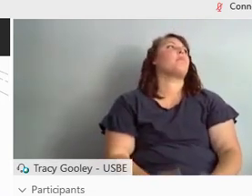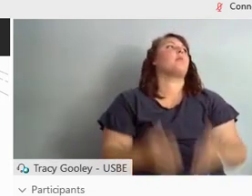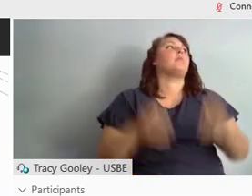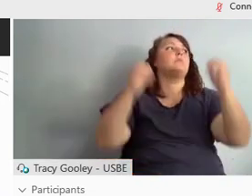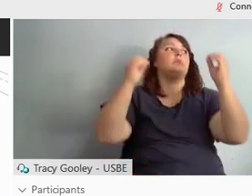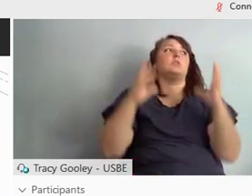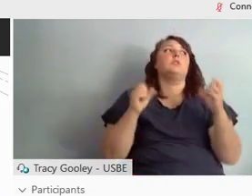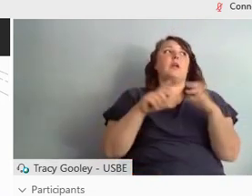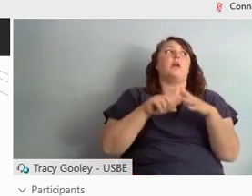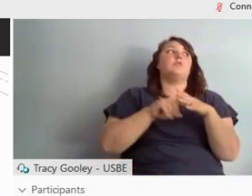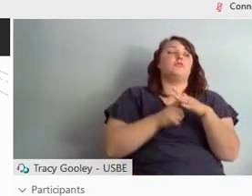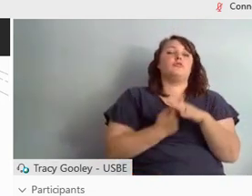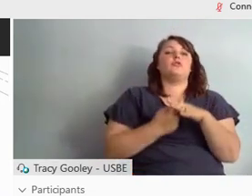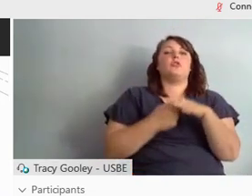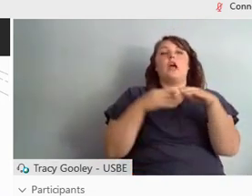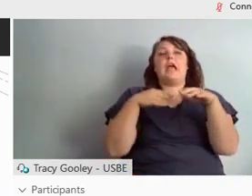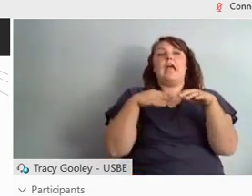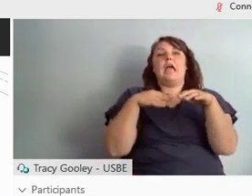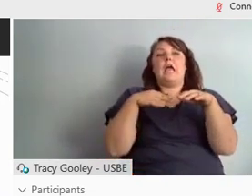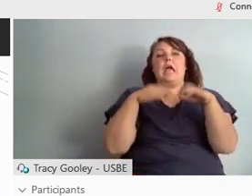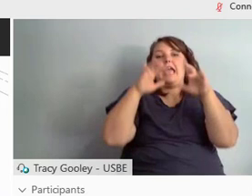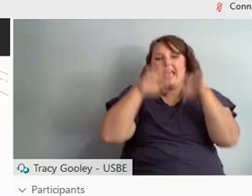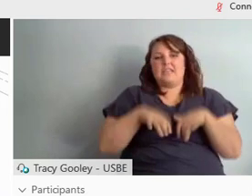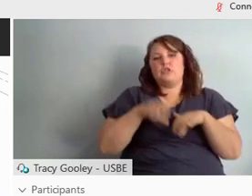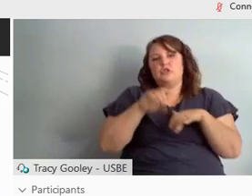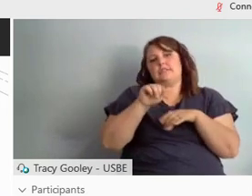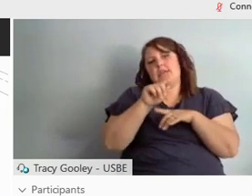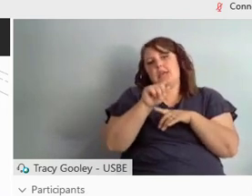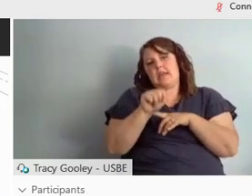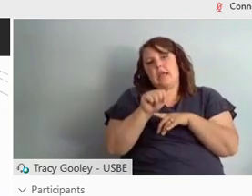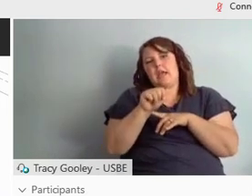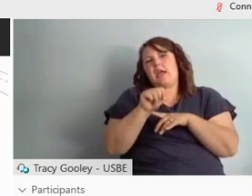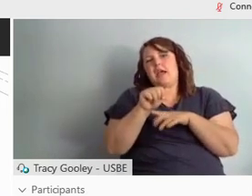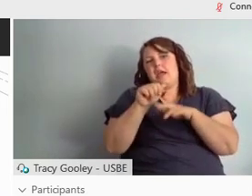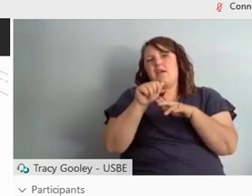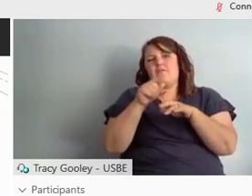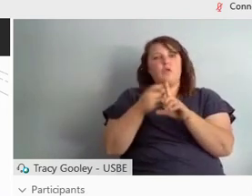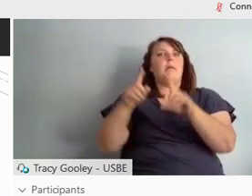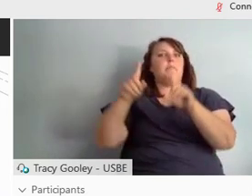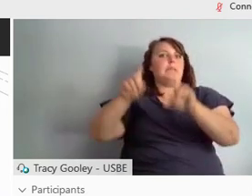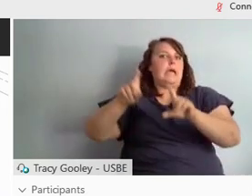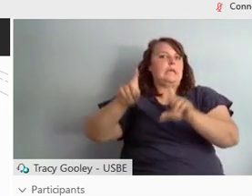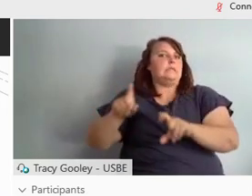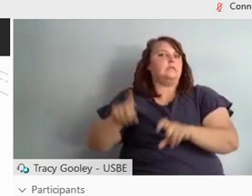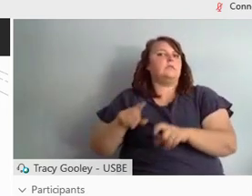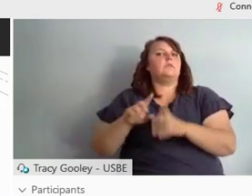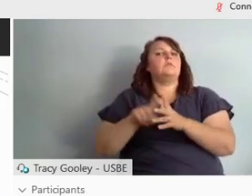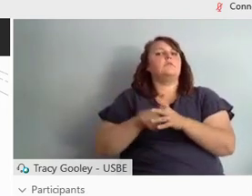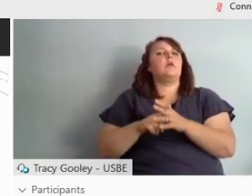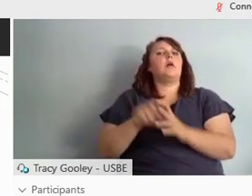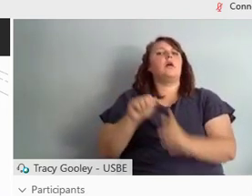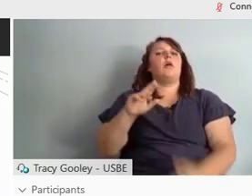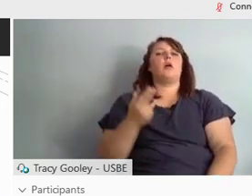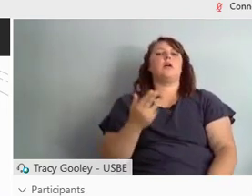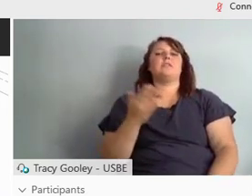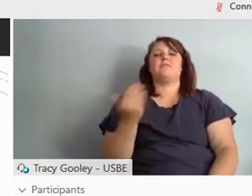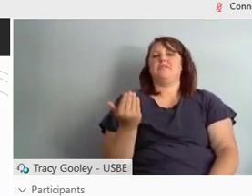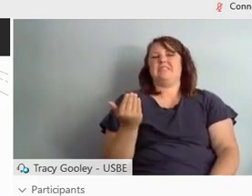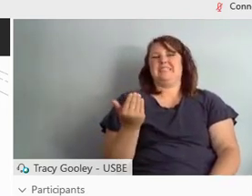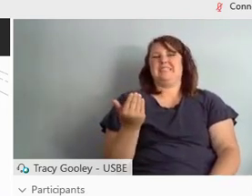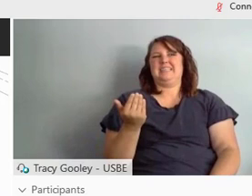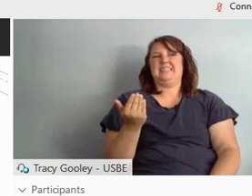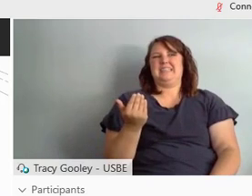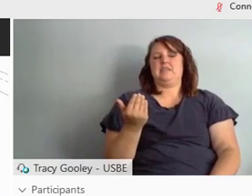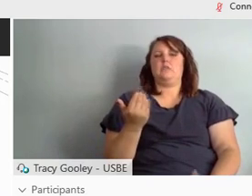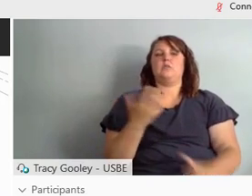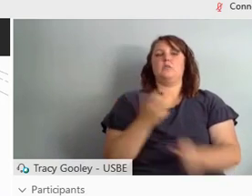Teachers will be able to access the data gateway to enter your assessment data starting August 15th.